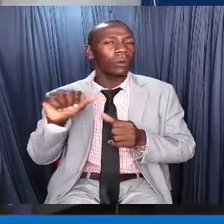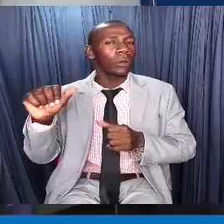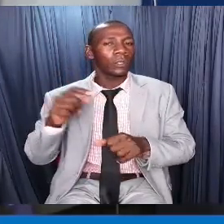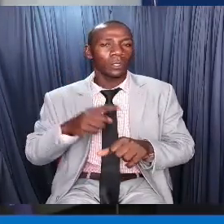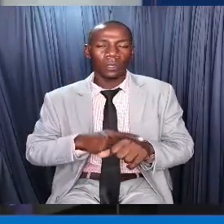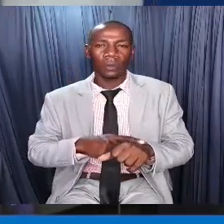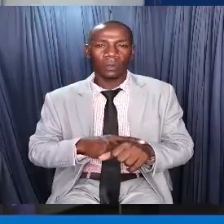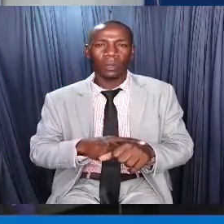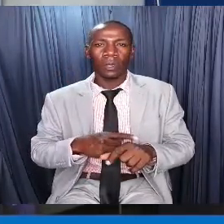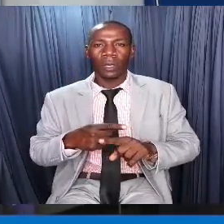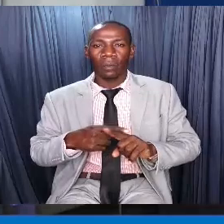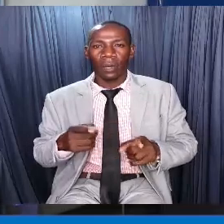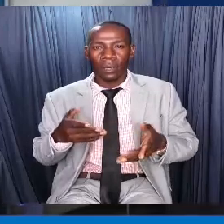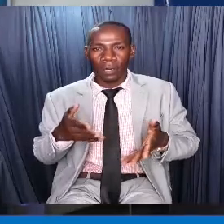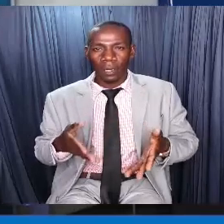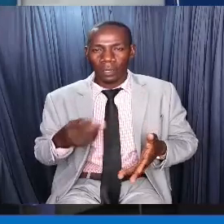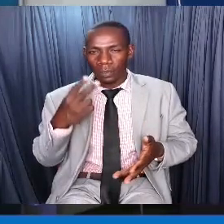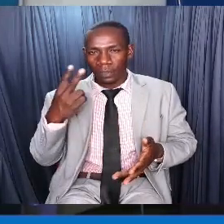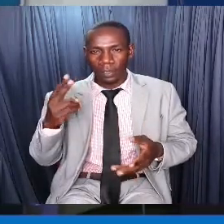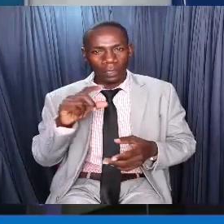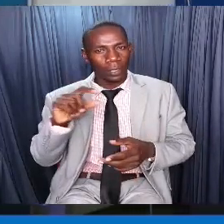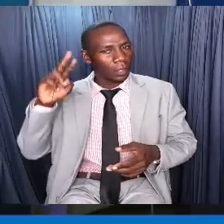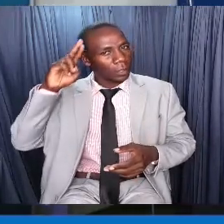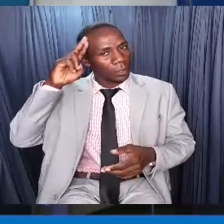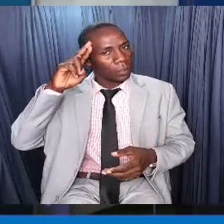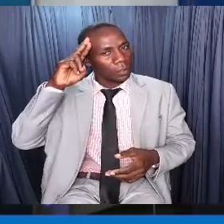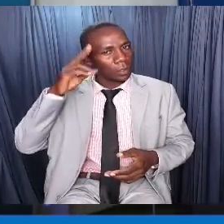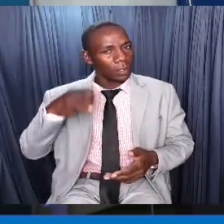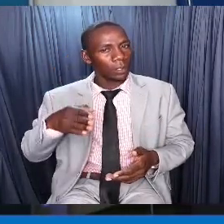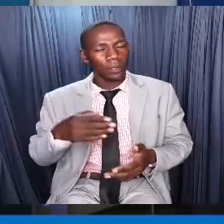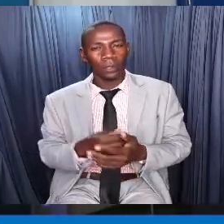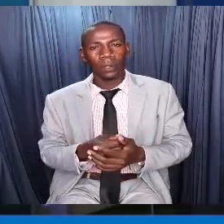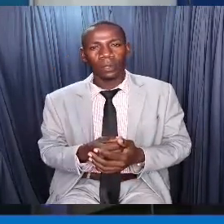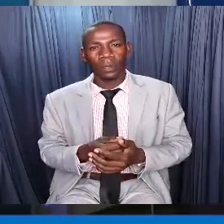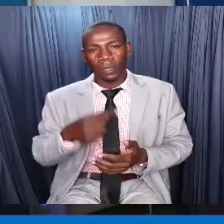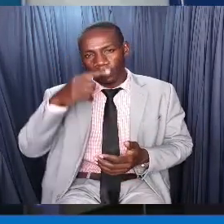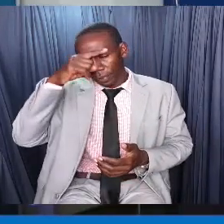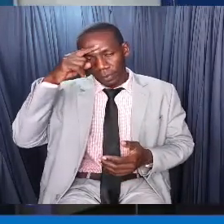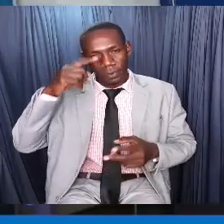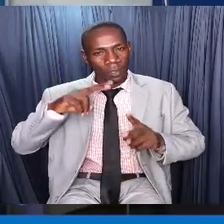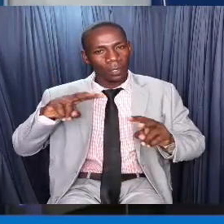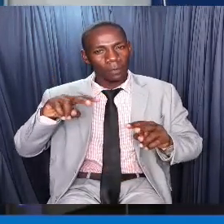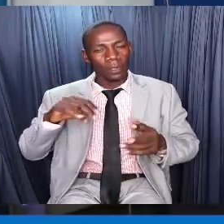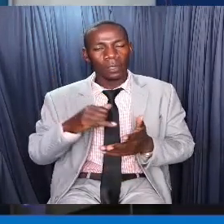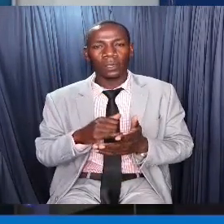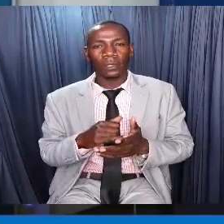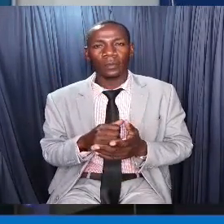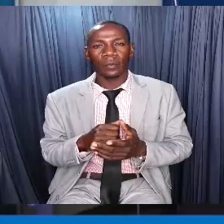suffered for long, lakini sasa nimeona sababu yake, but now I've seen the root cause. Maana umetafuta, because you've sought.